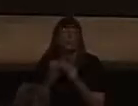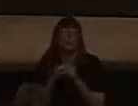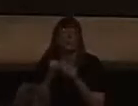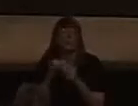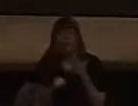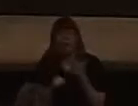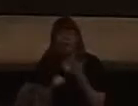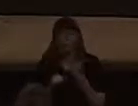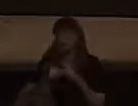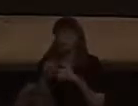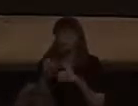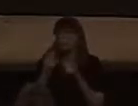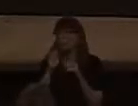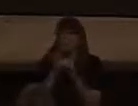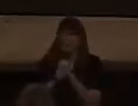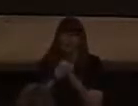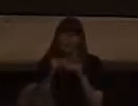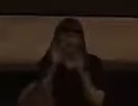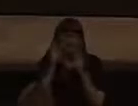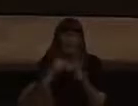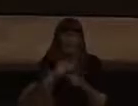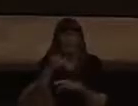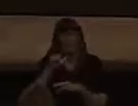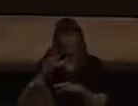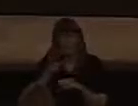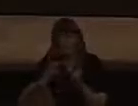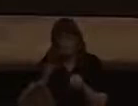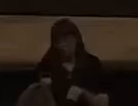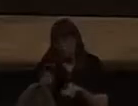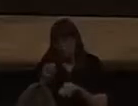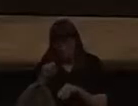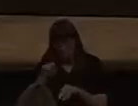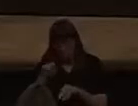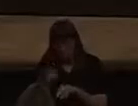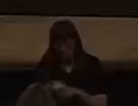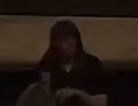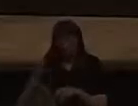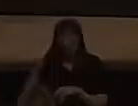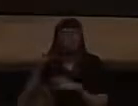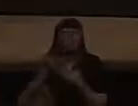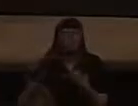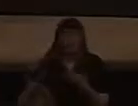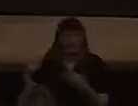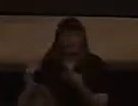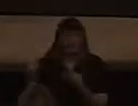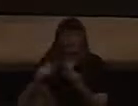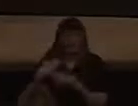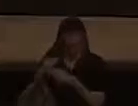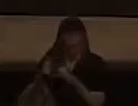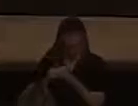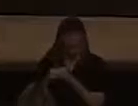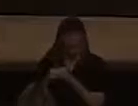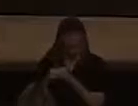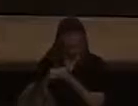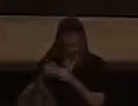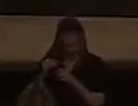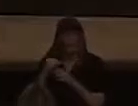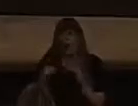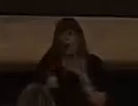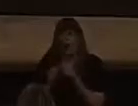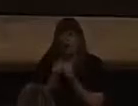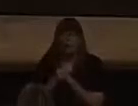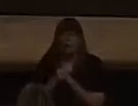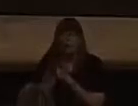As I said, we have 23 historic house museum sites. The first thing that we've done is we've partnered with Art Beyond Sight, New York